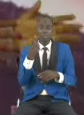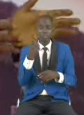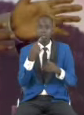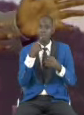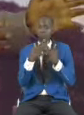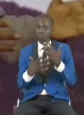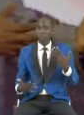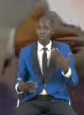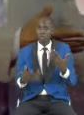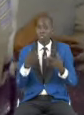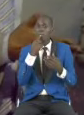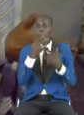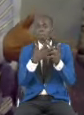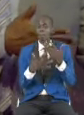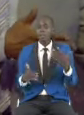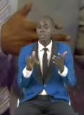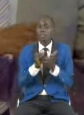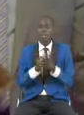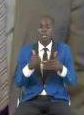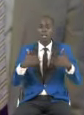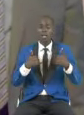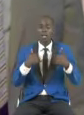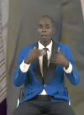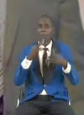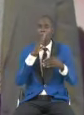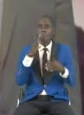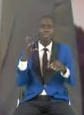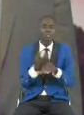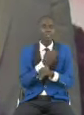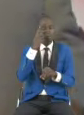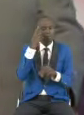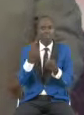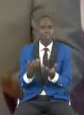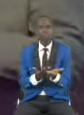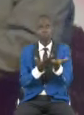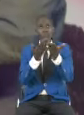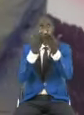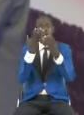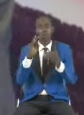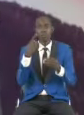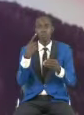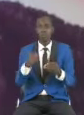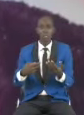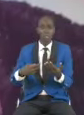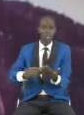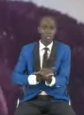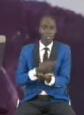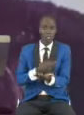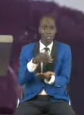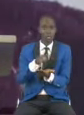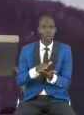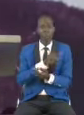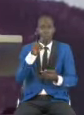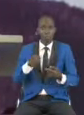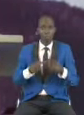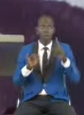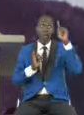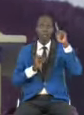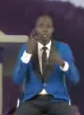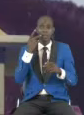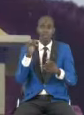that had been taken from the sacrifice of the lamb, he said, when I see that blood,